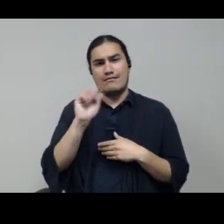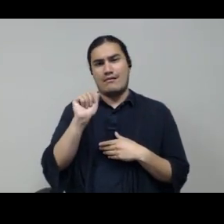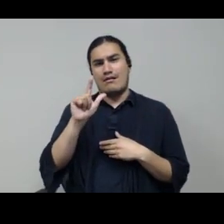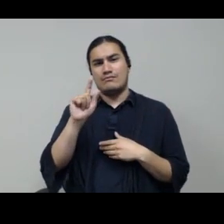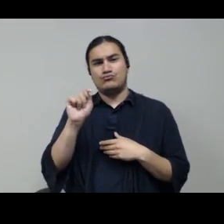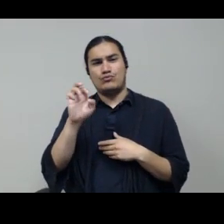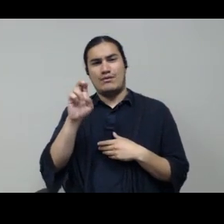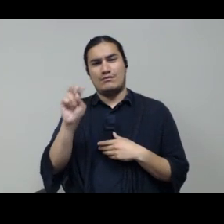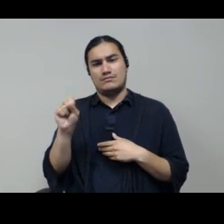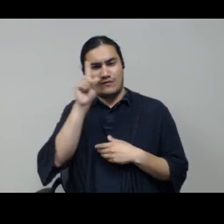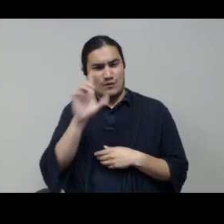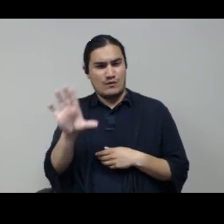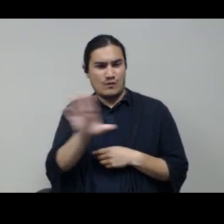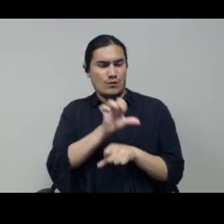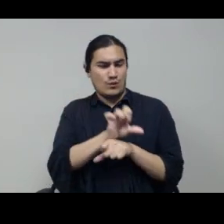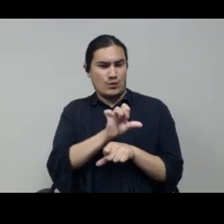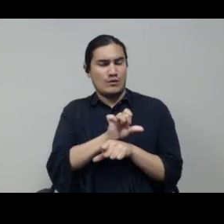efforts to